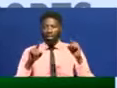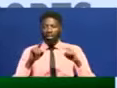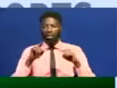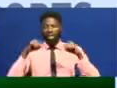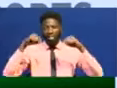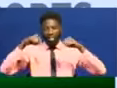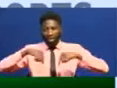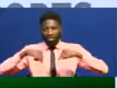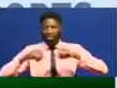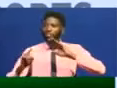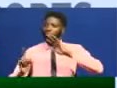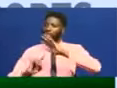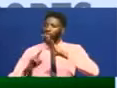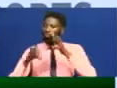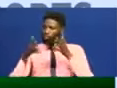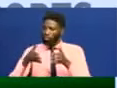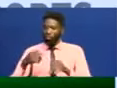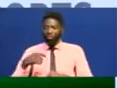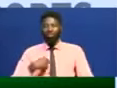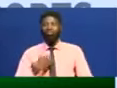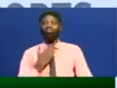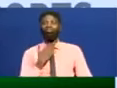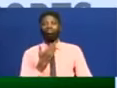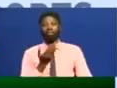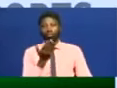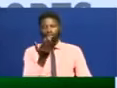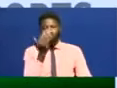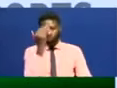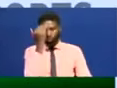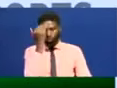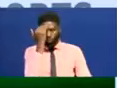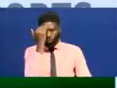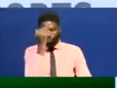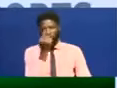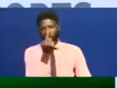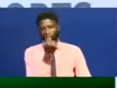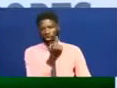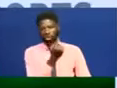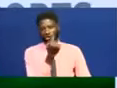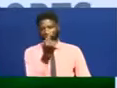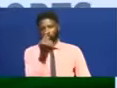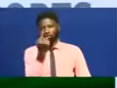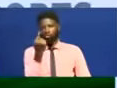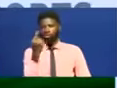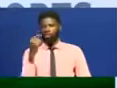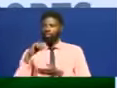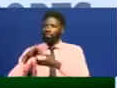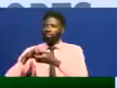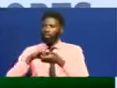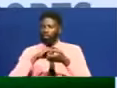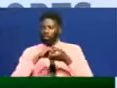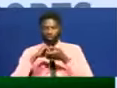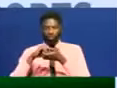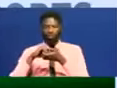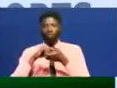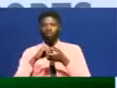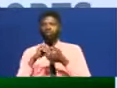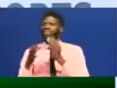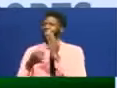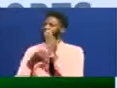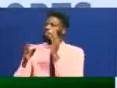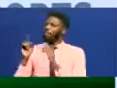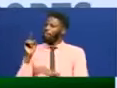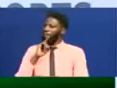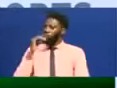today, I want you to know, each of you federation, from the better known, like the Football